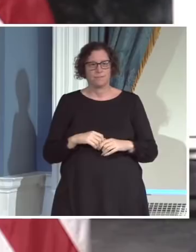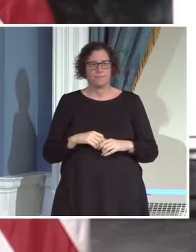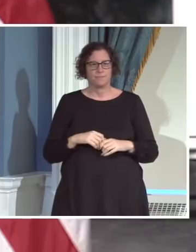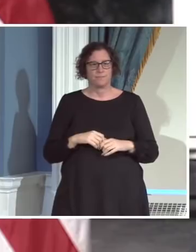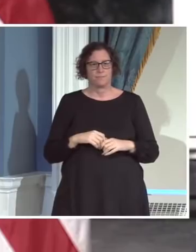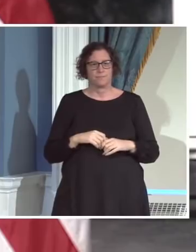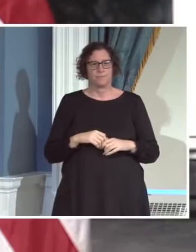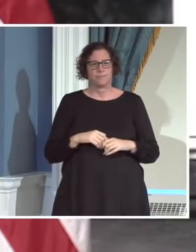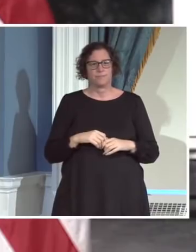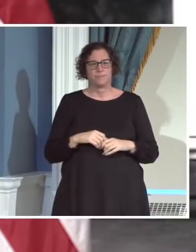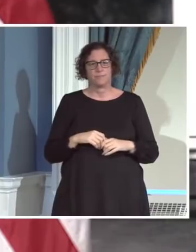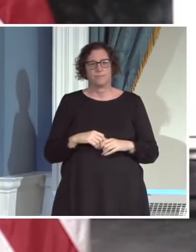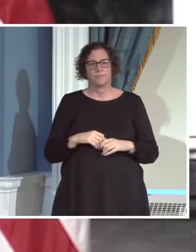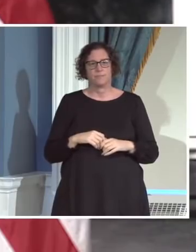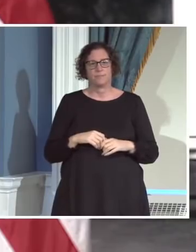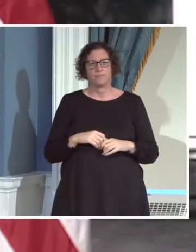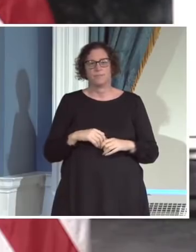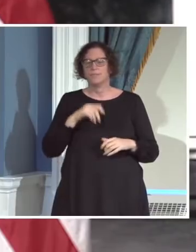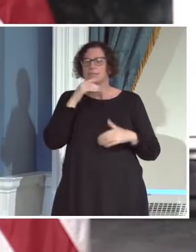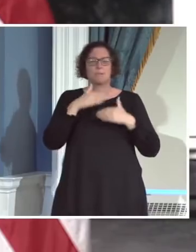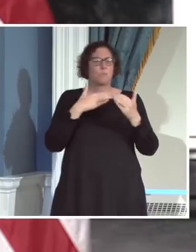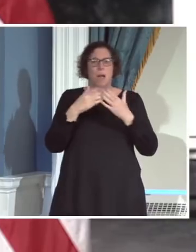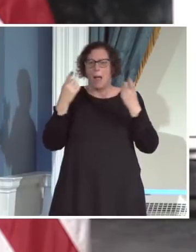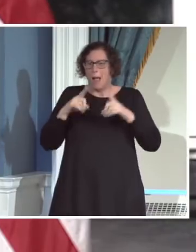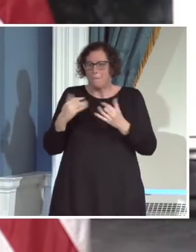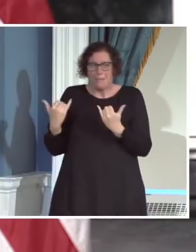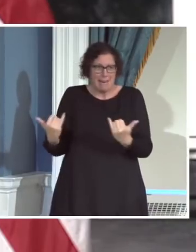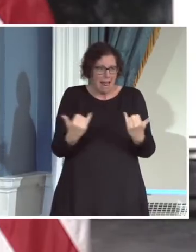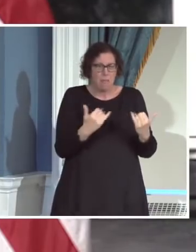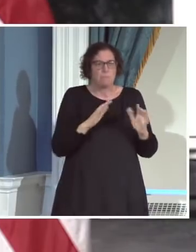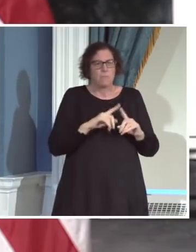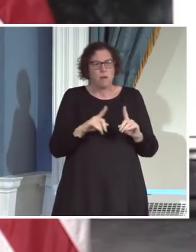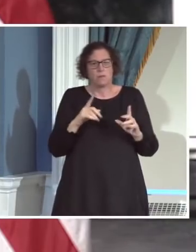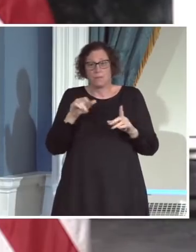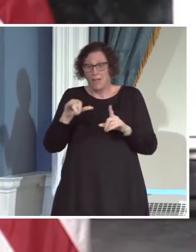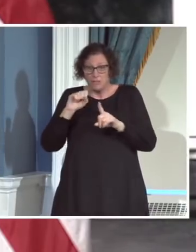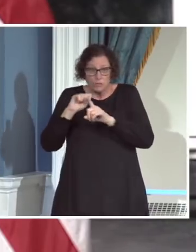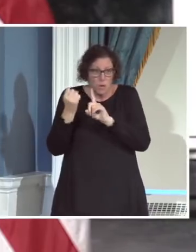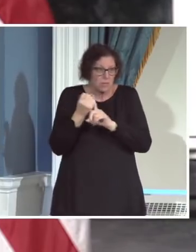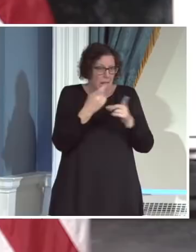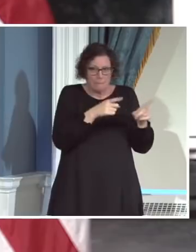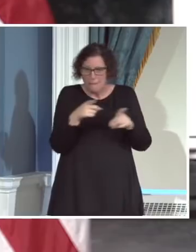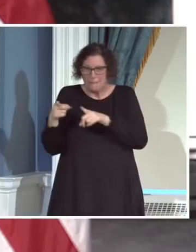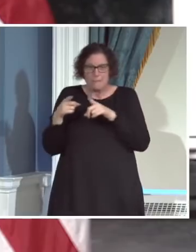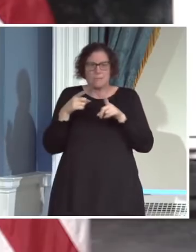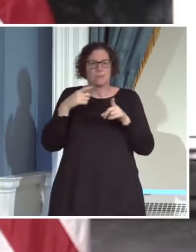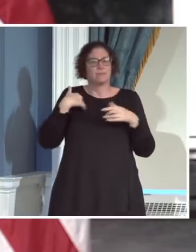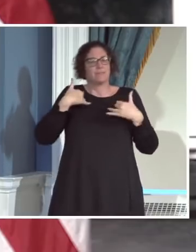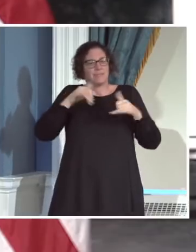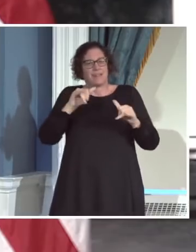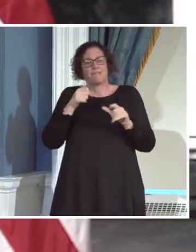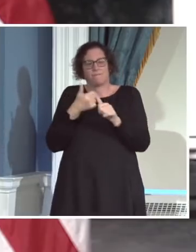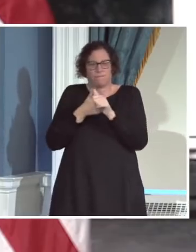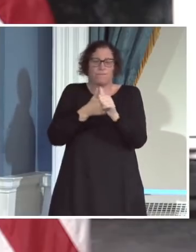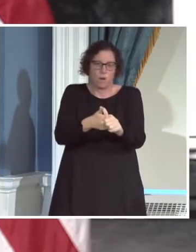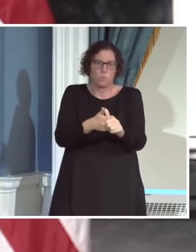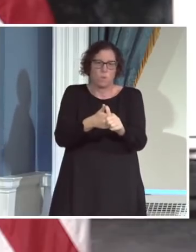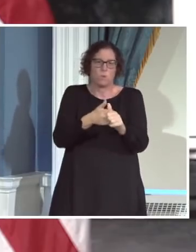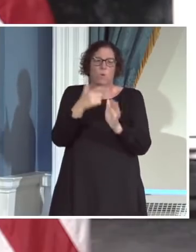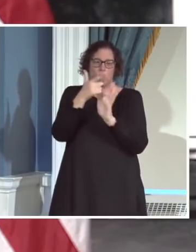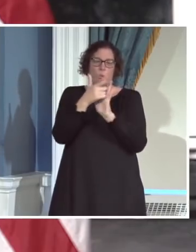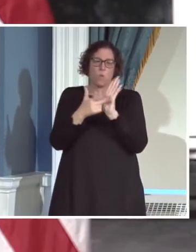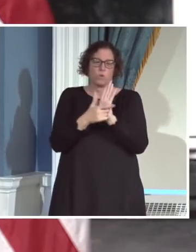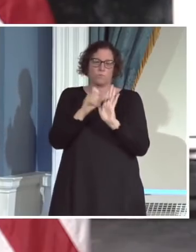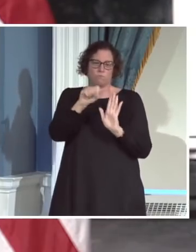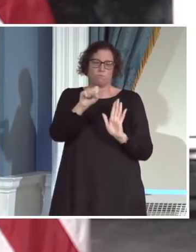ability to ensure that it agrees with what the governor is doing. So I understand and I respect that the governor is going